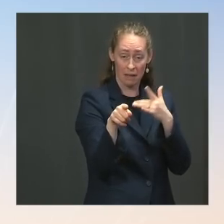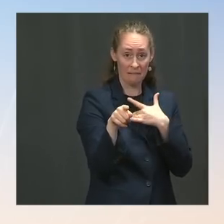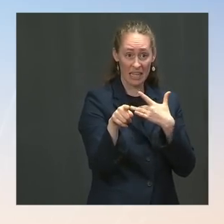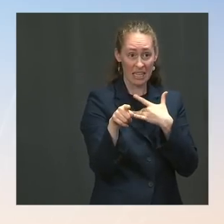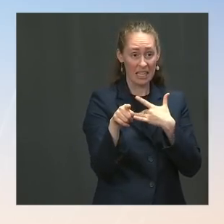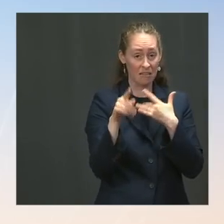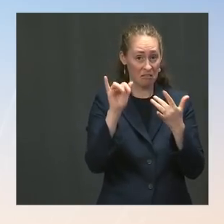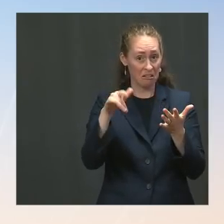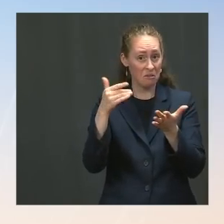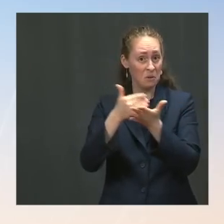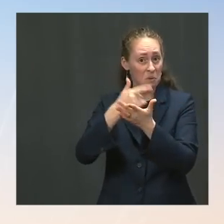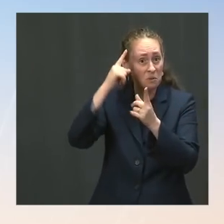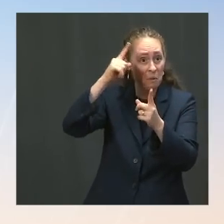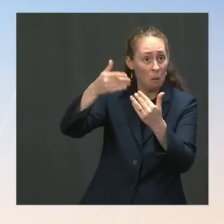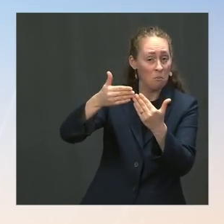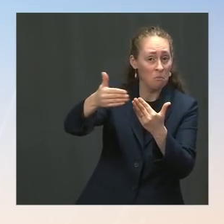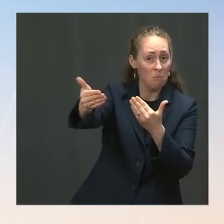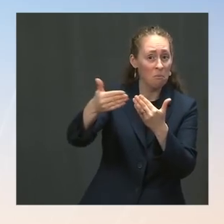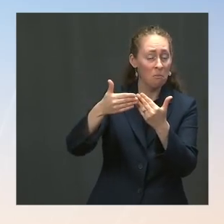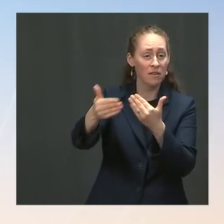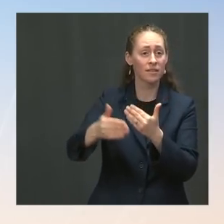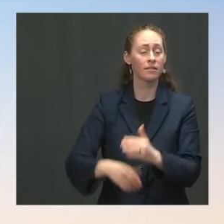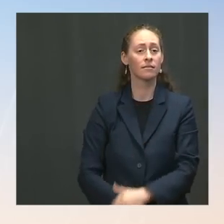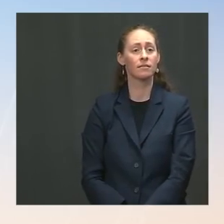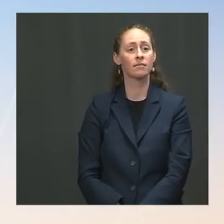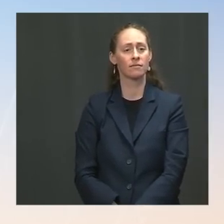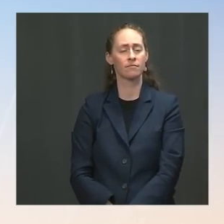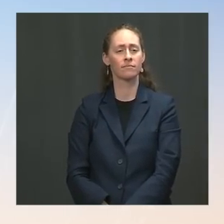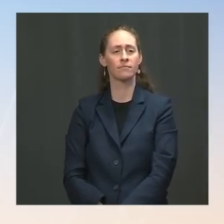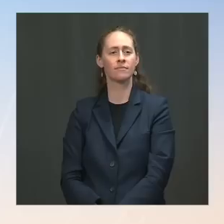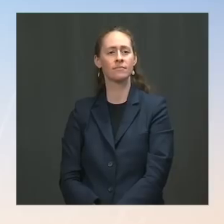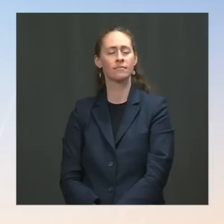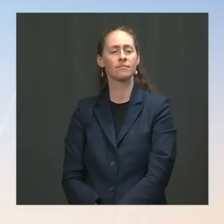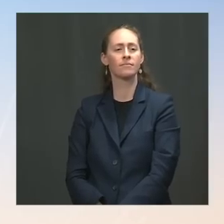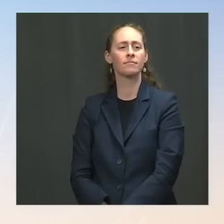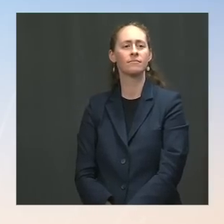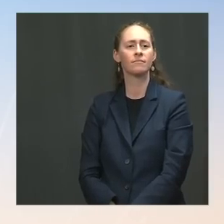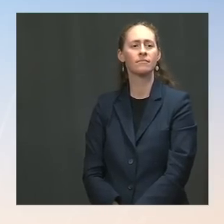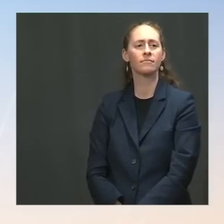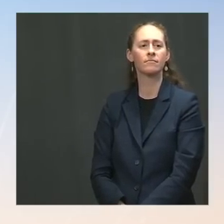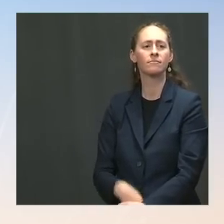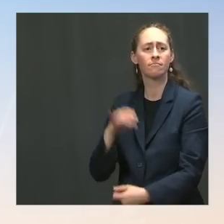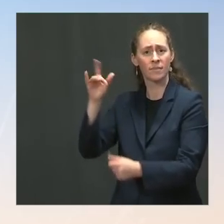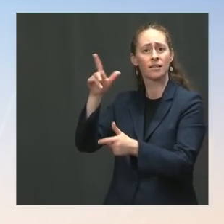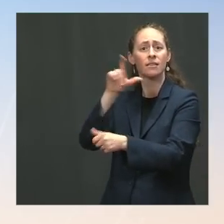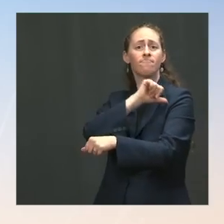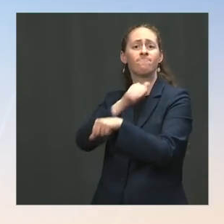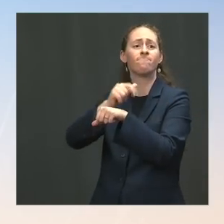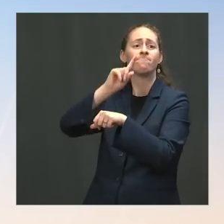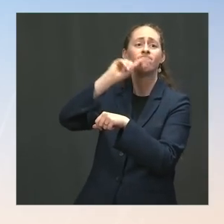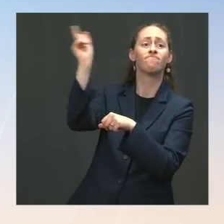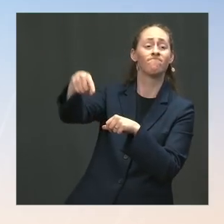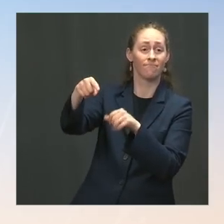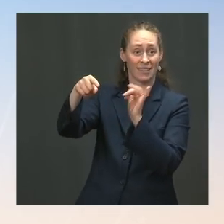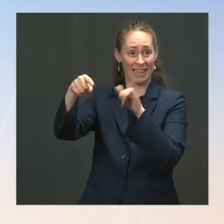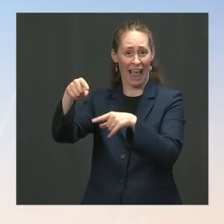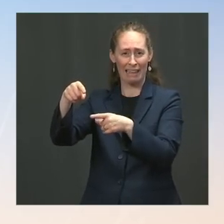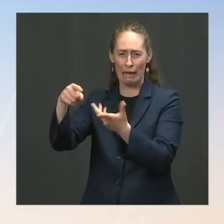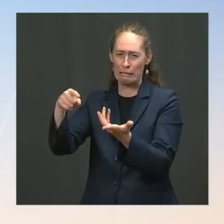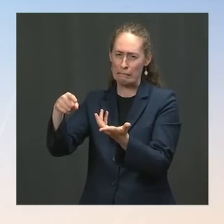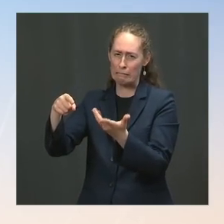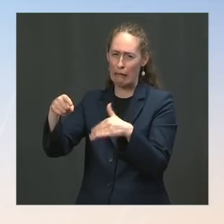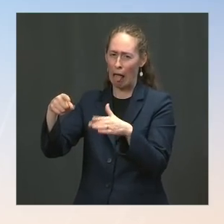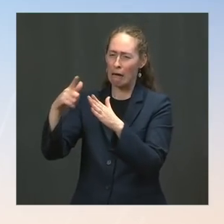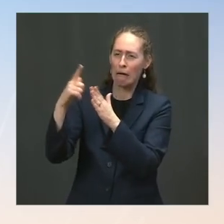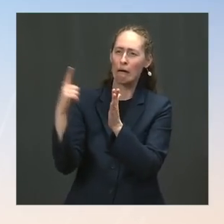the fact that the executive order is not binding? Well, first I would say they're standing with the president today while he's